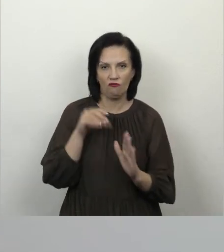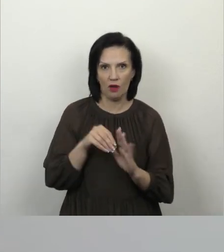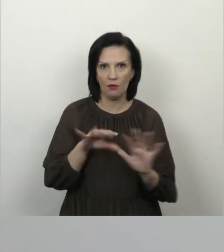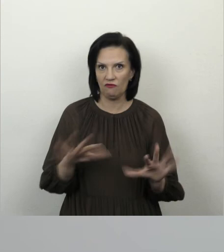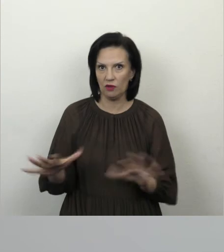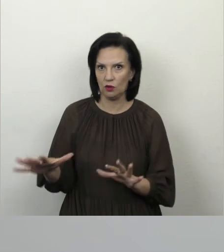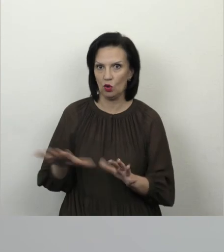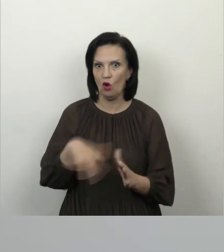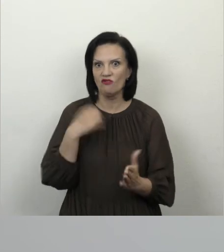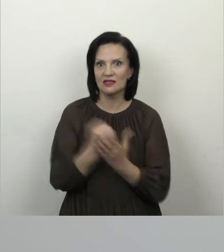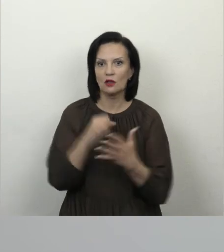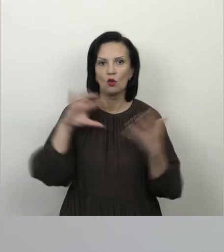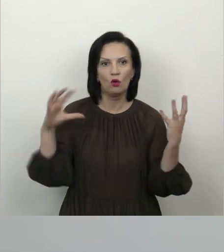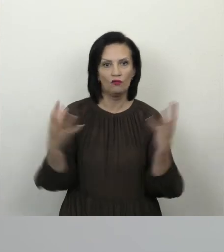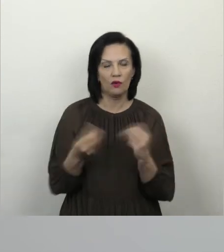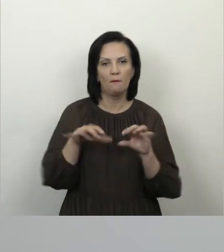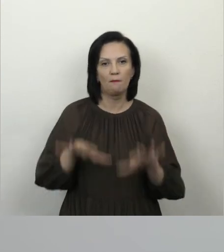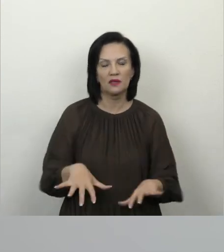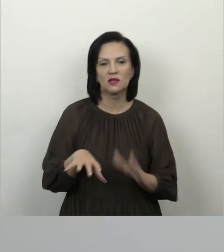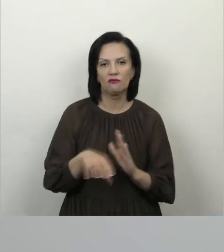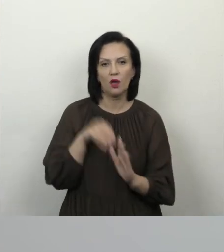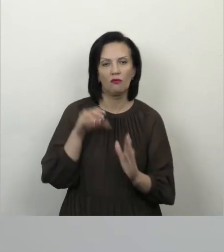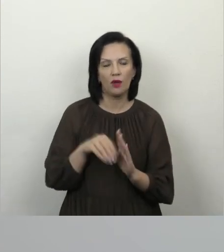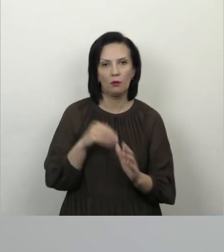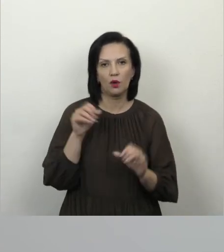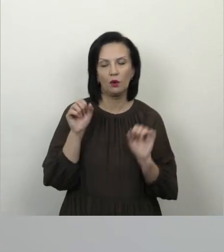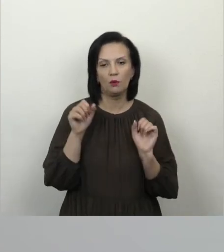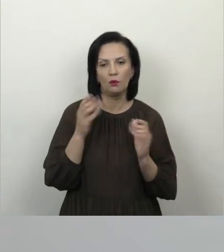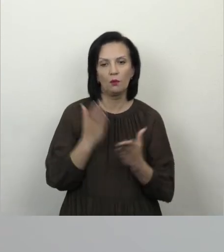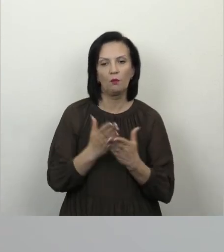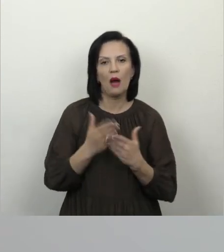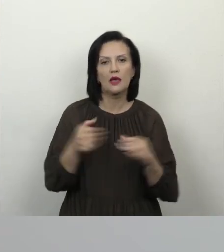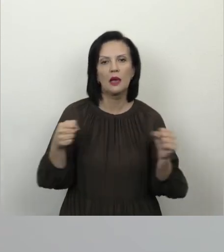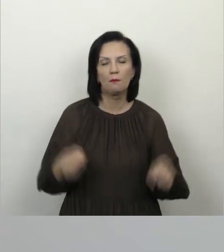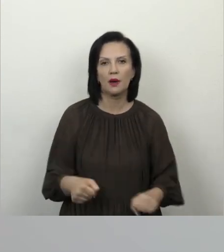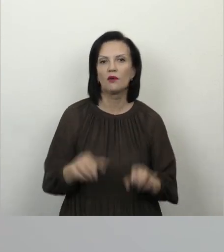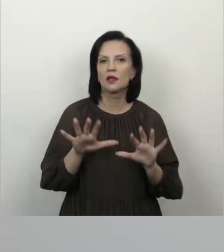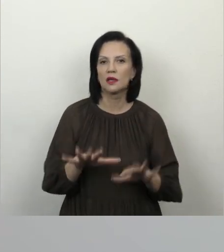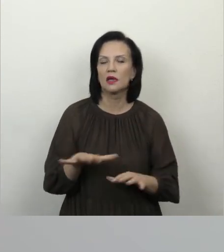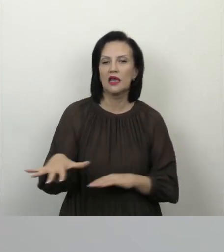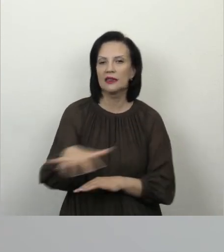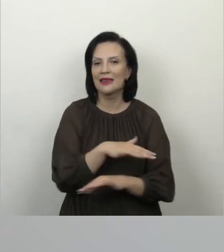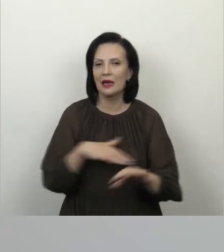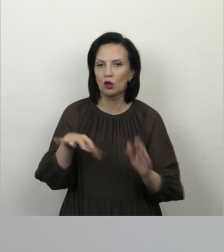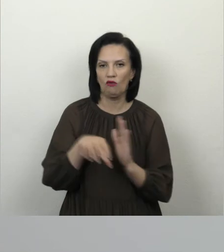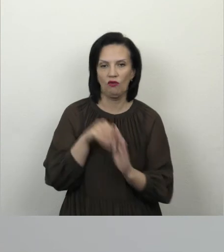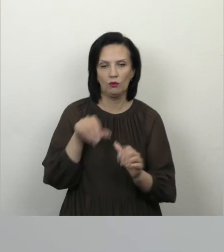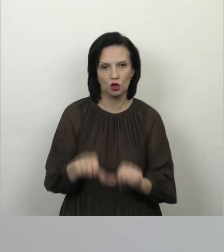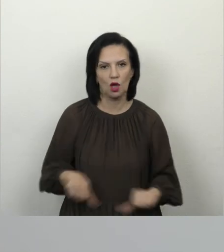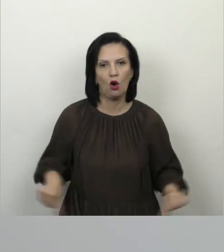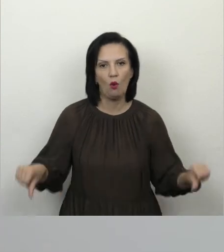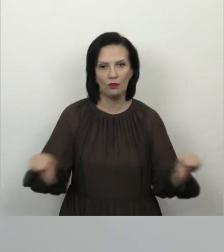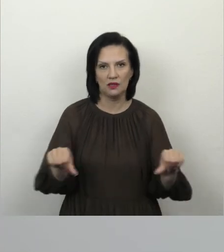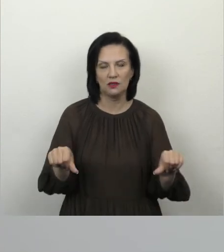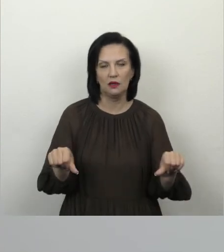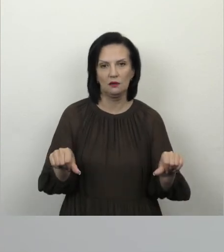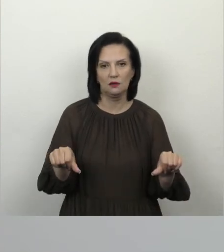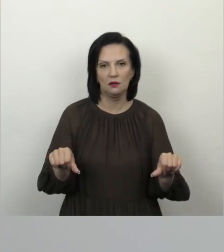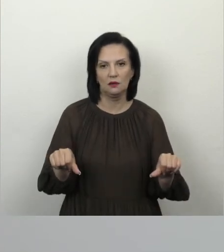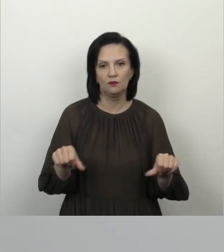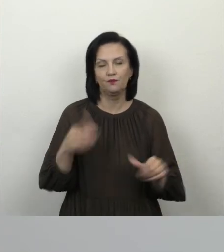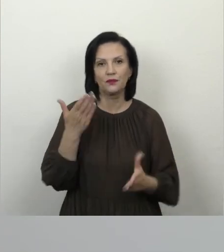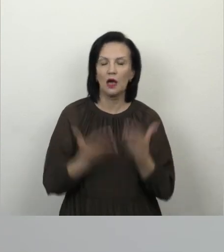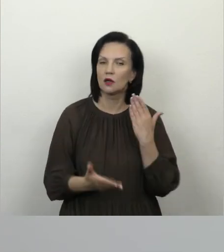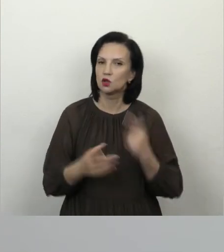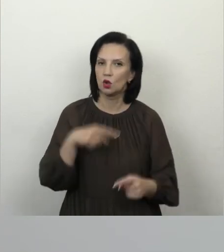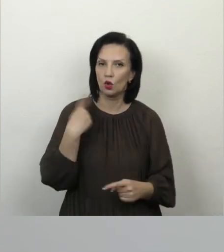local election takes place, establishing the results of the local election, only the Territorial Election Commission can do